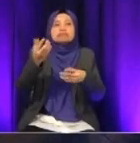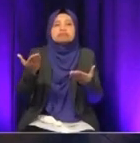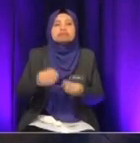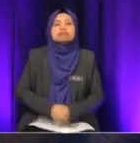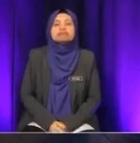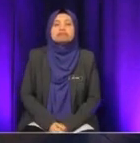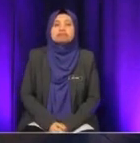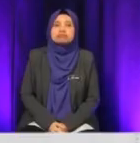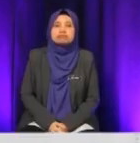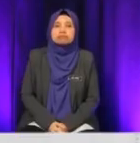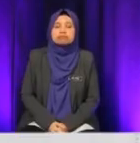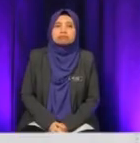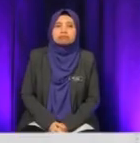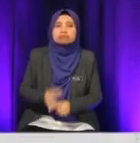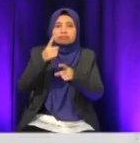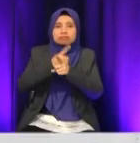or green card.